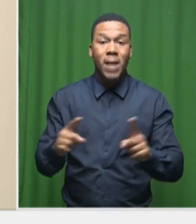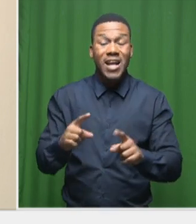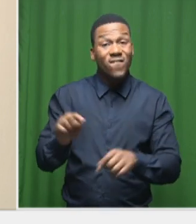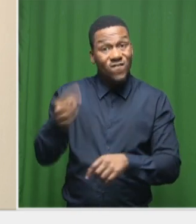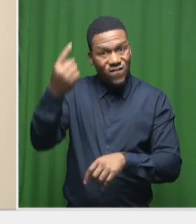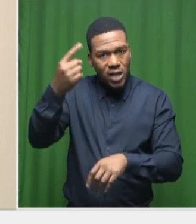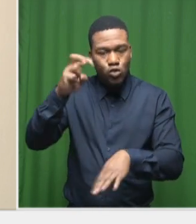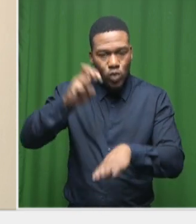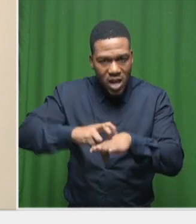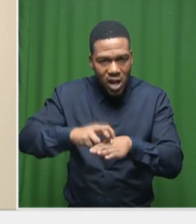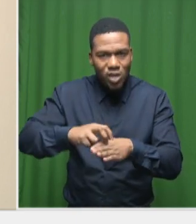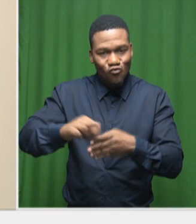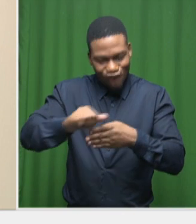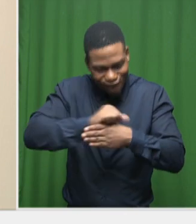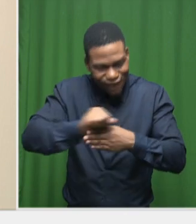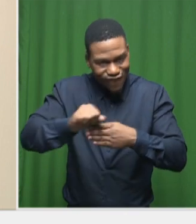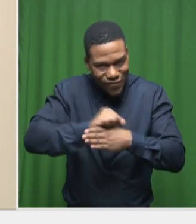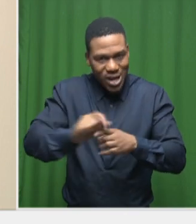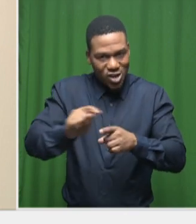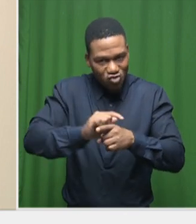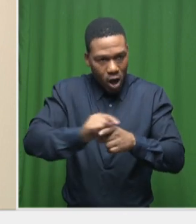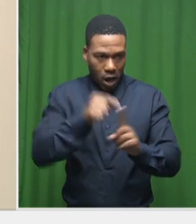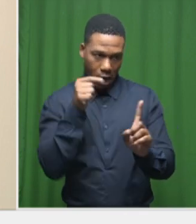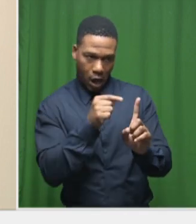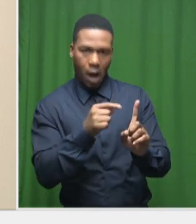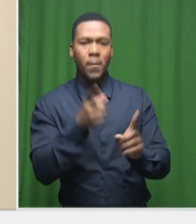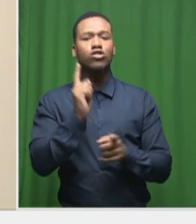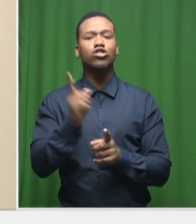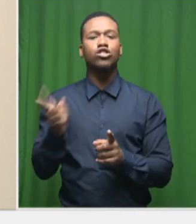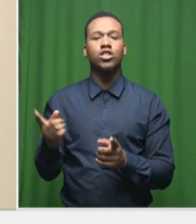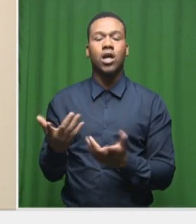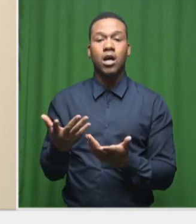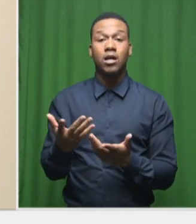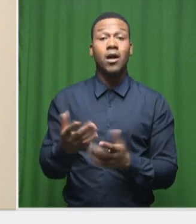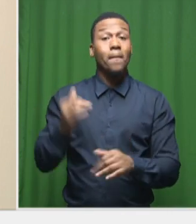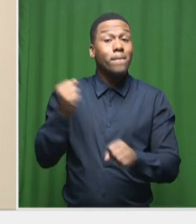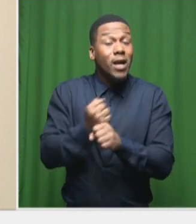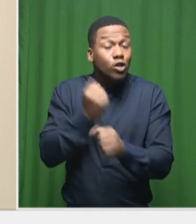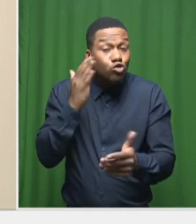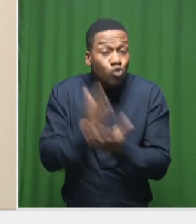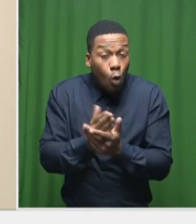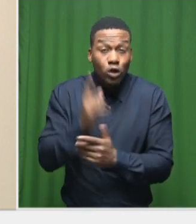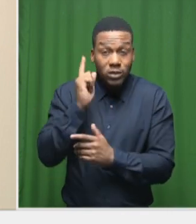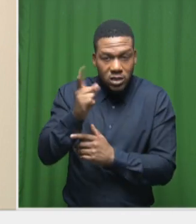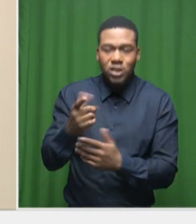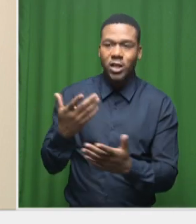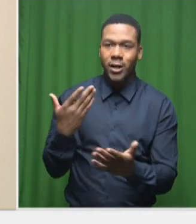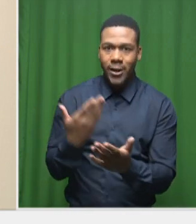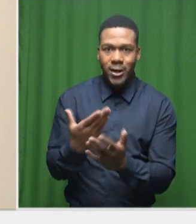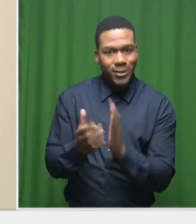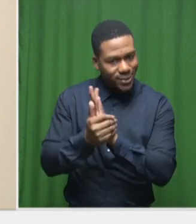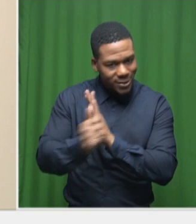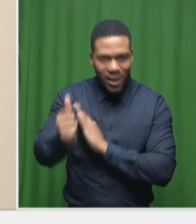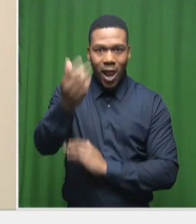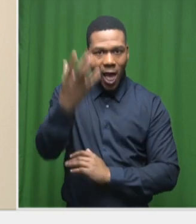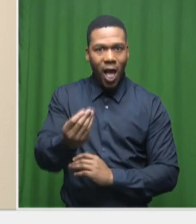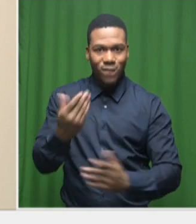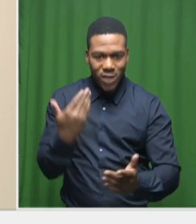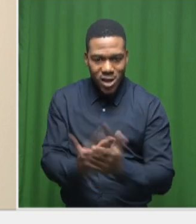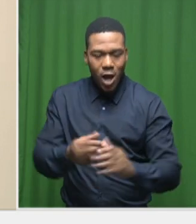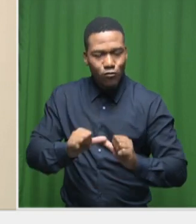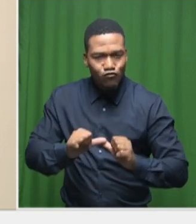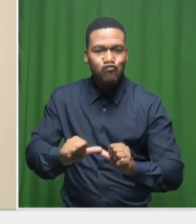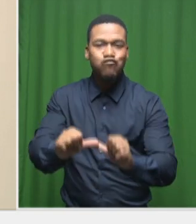our educators and make sure that they are fully equipped to be able to move forward into this new dimension of